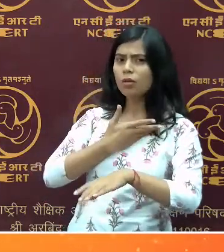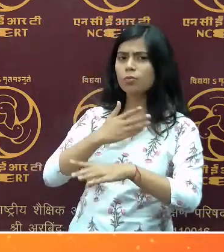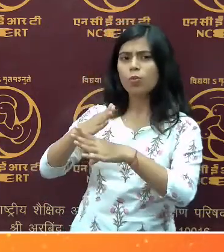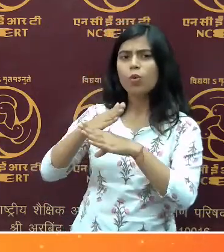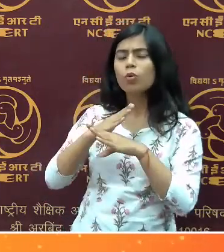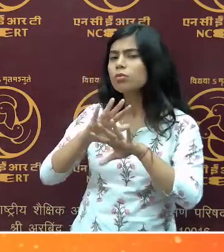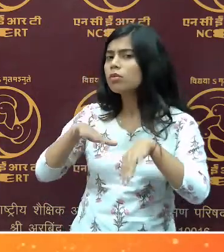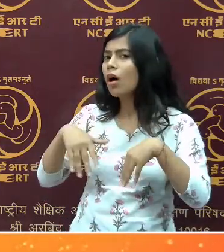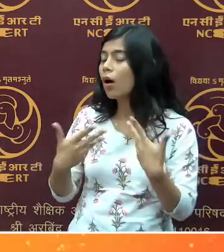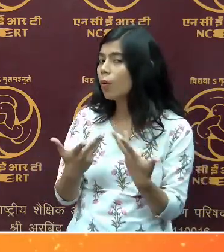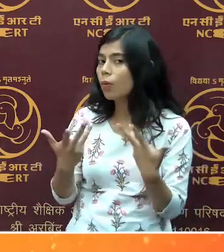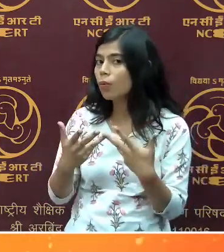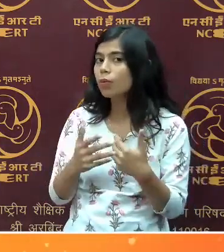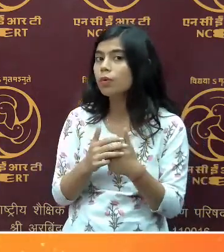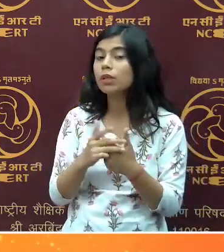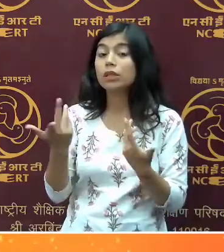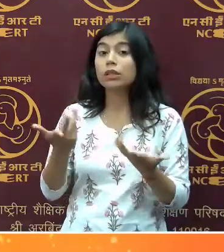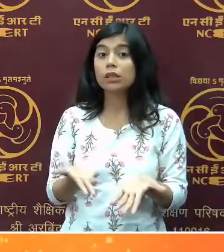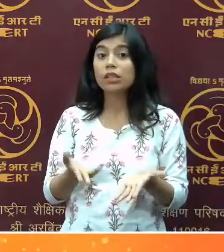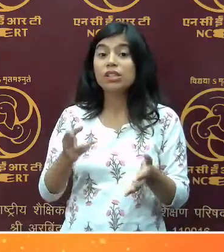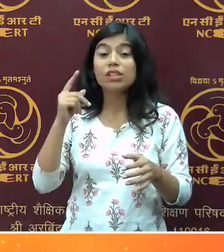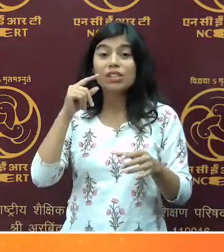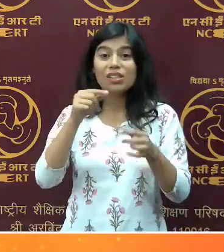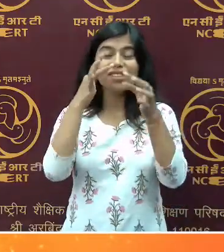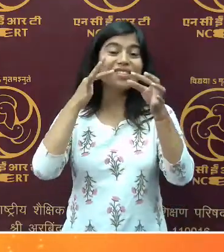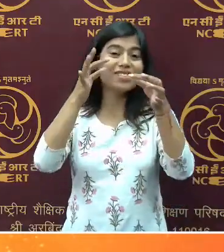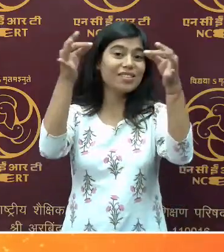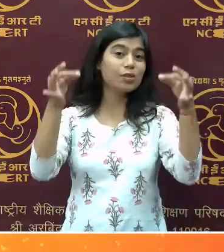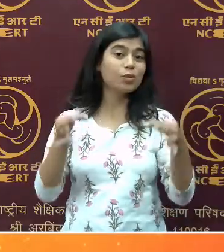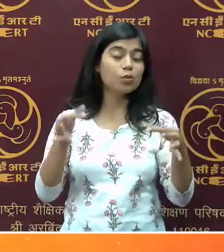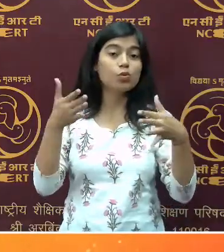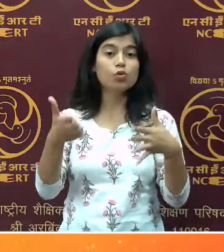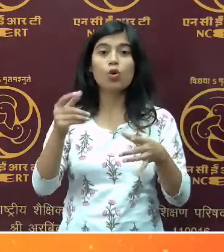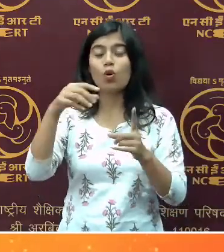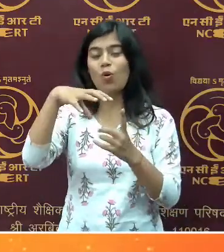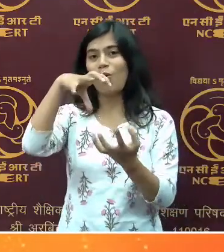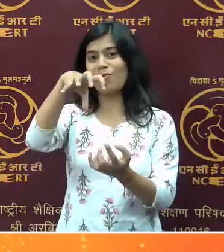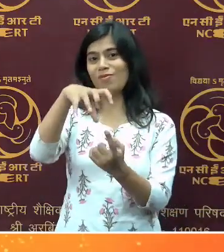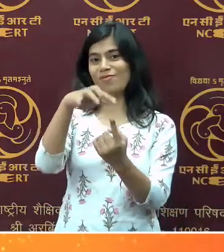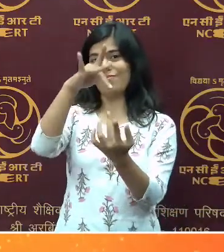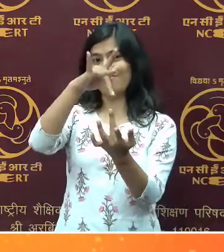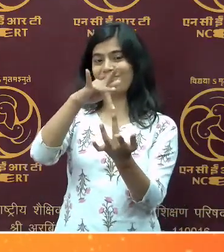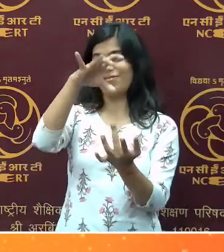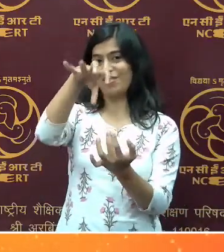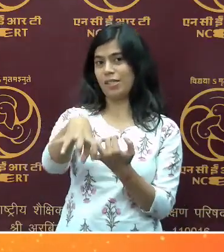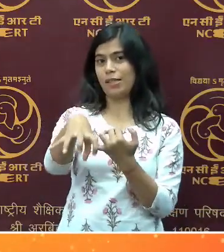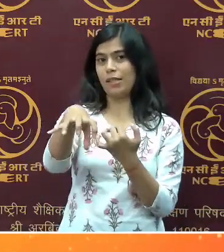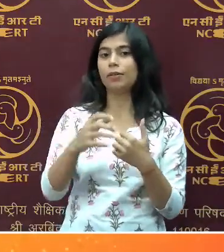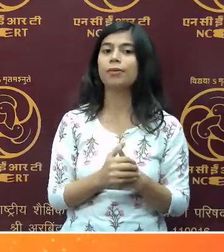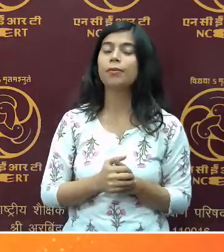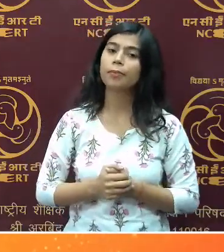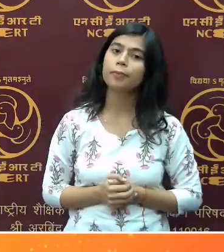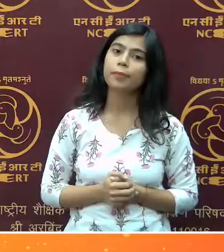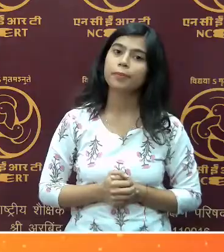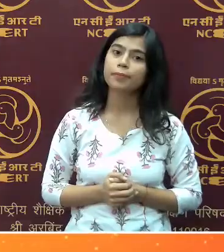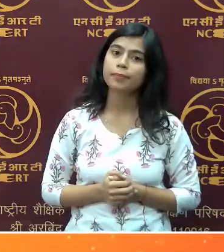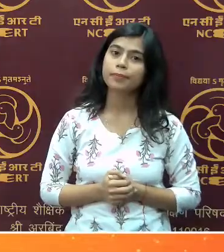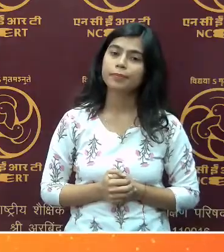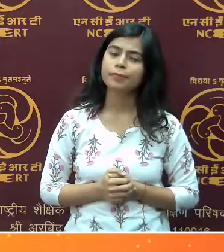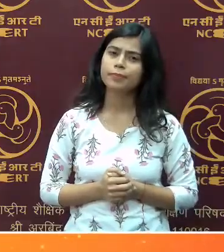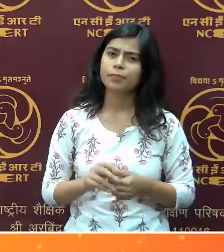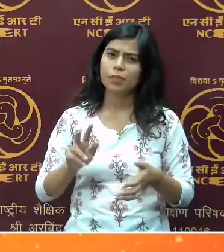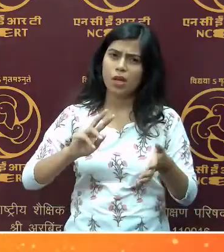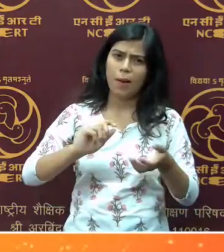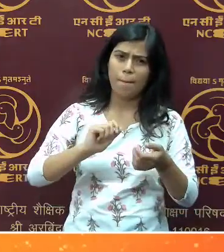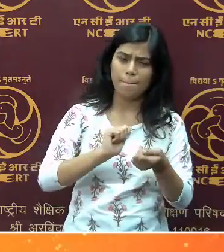the institutions of the state. Now, in India, we have legislature that enacts the law, that basically makes any